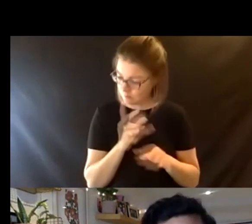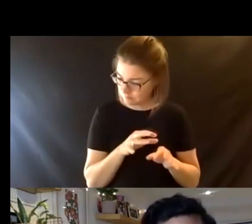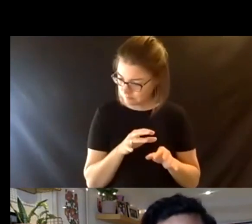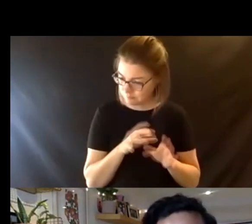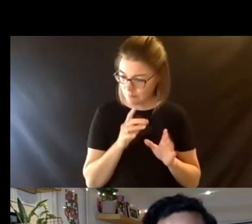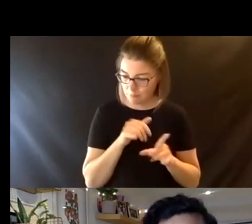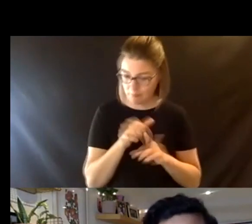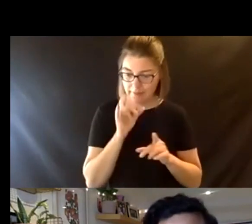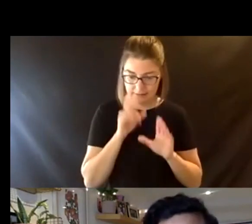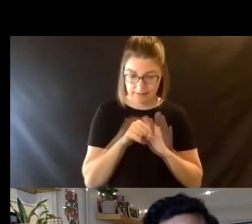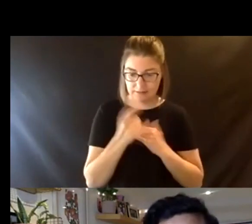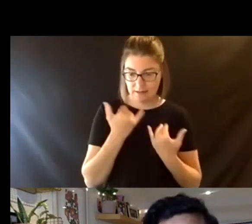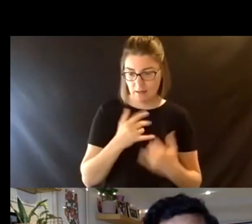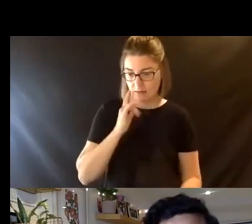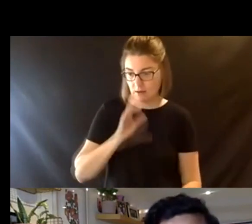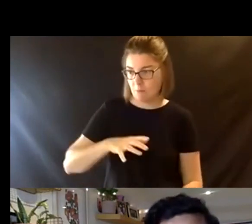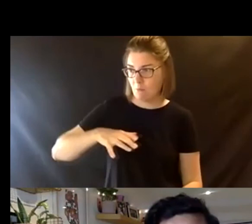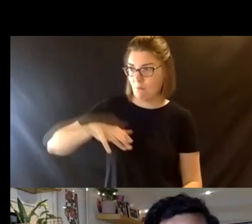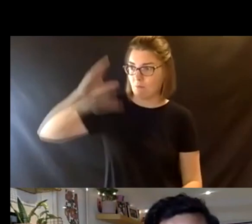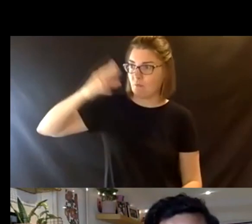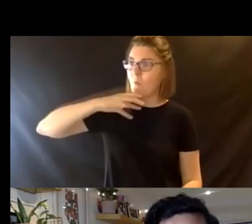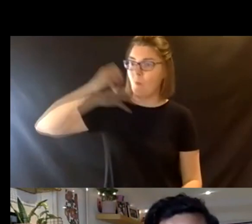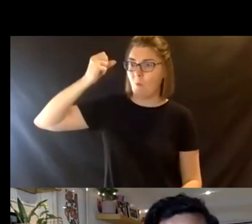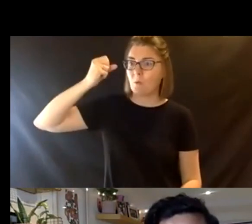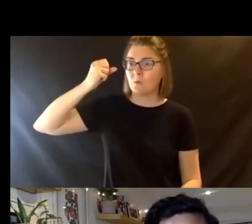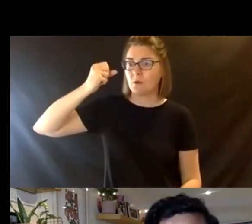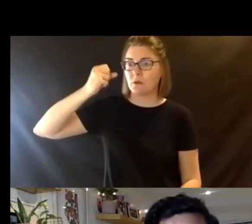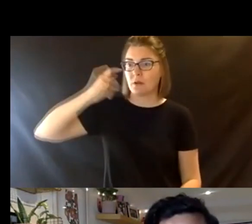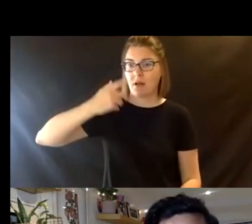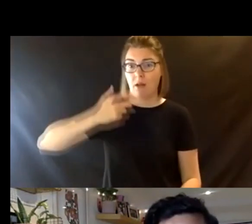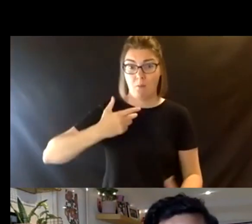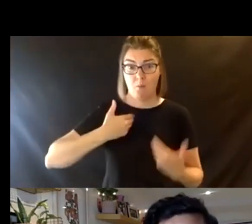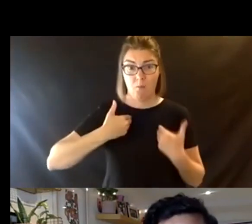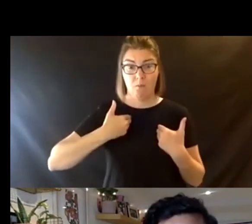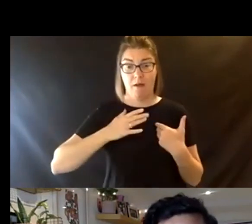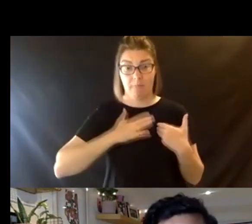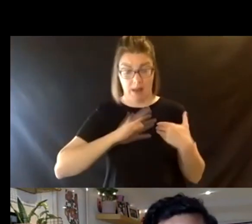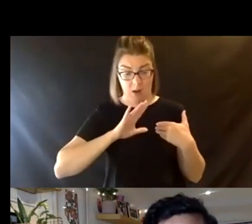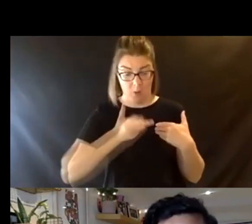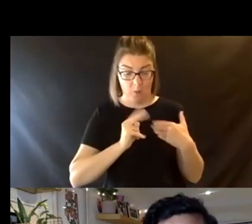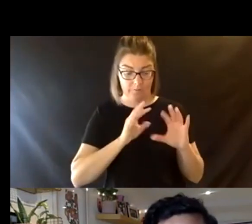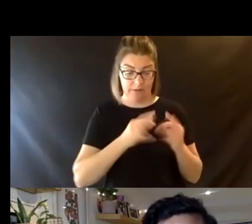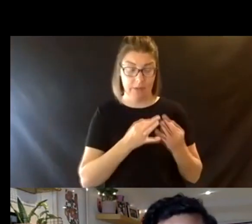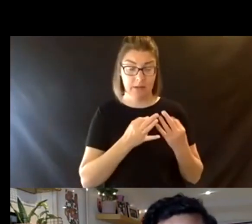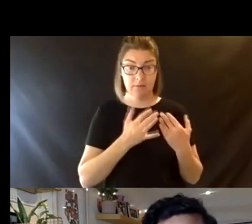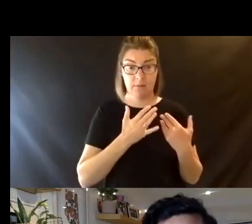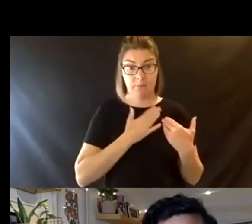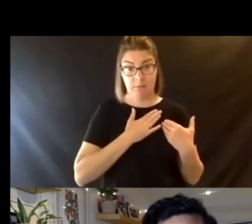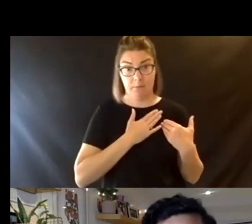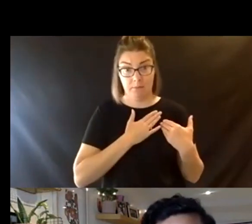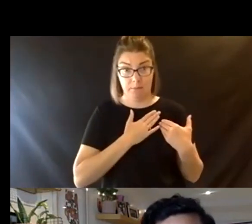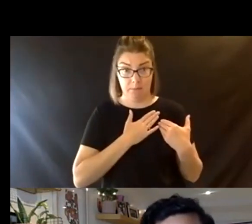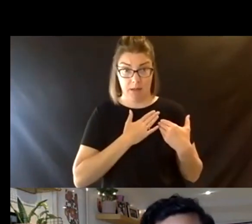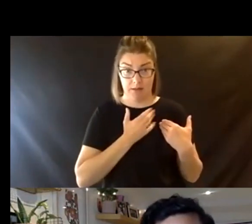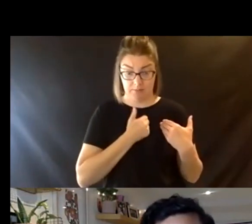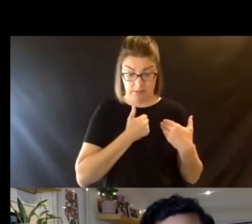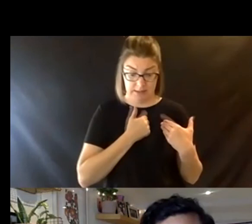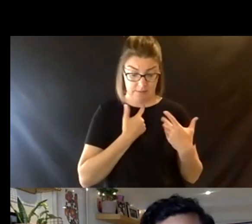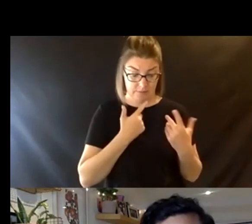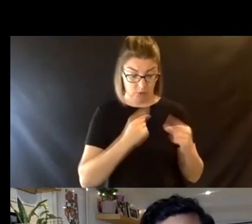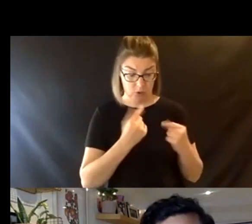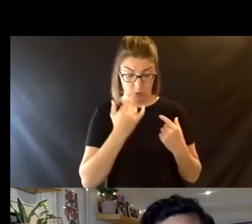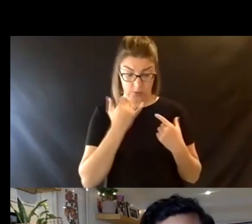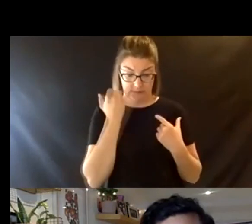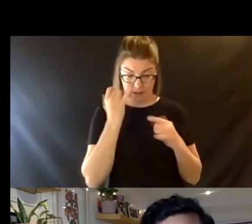I, now that I'm older, much older, and I plan on having a family one day, one thing that I would do to protect, you know, a young version of